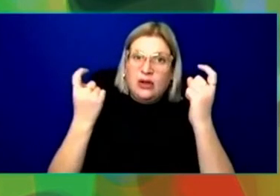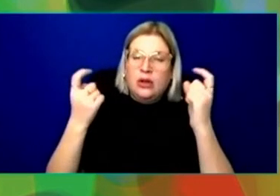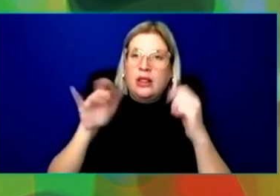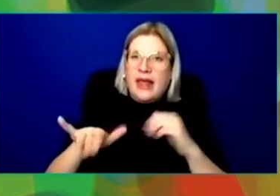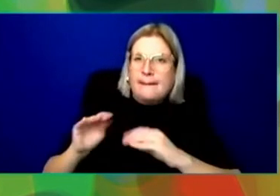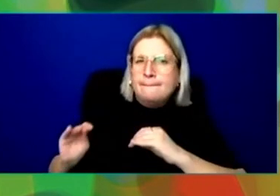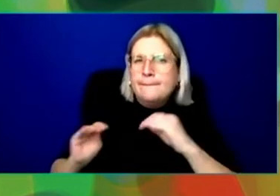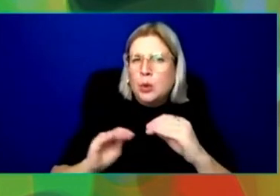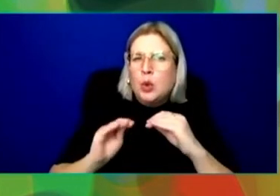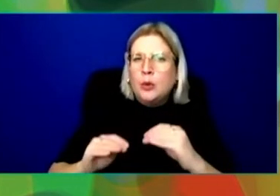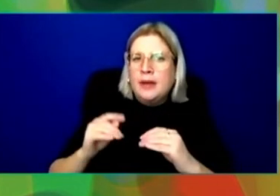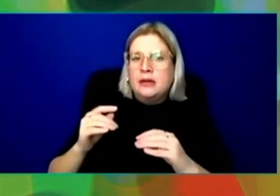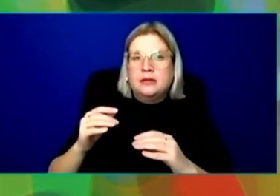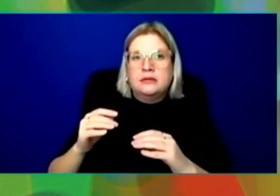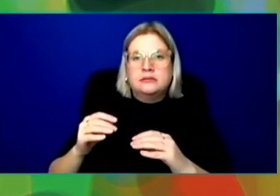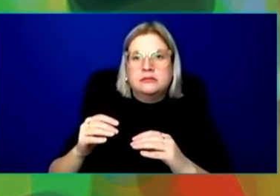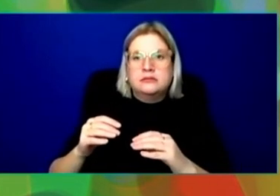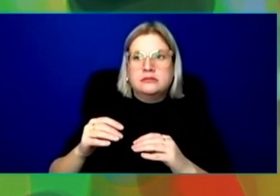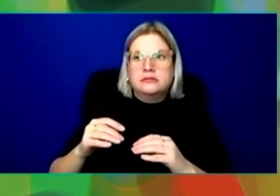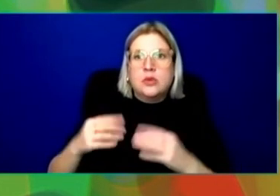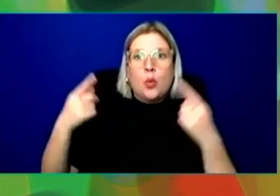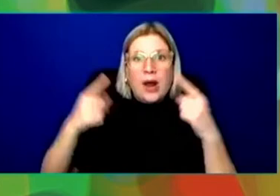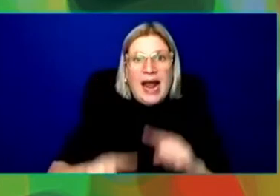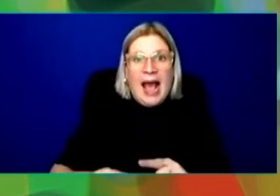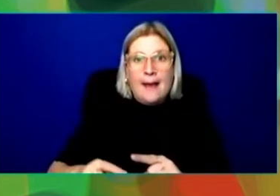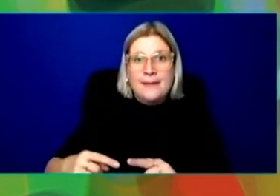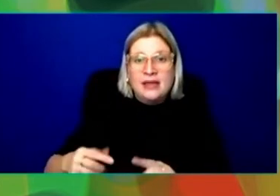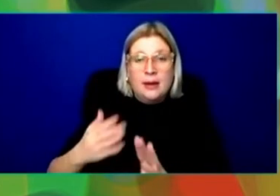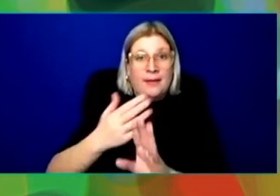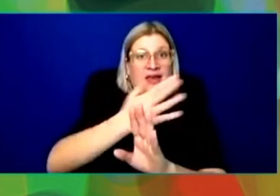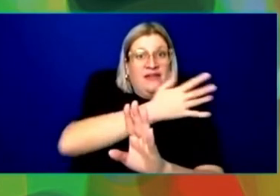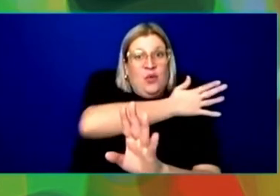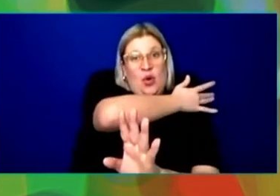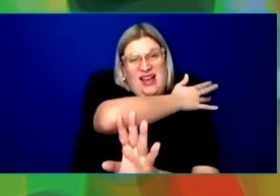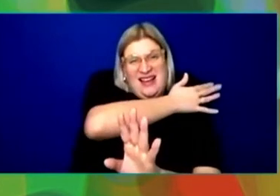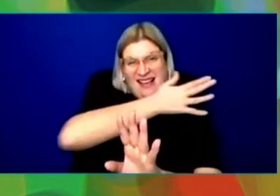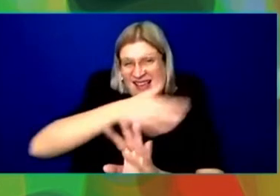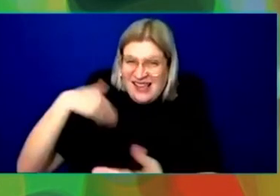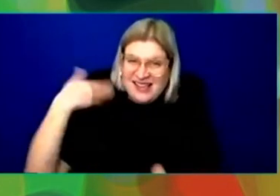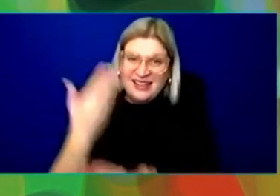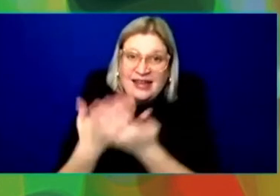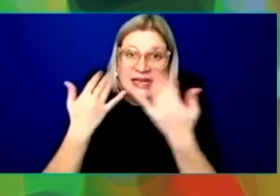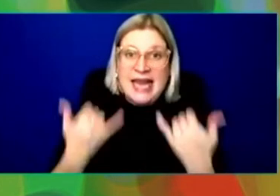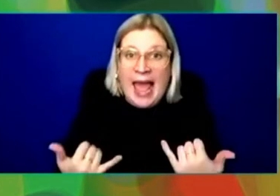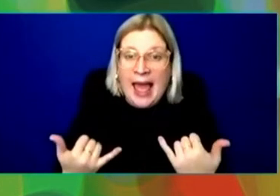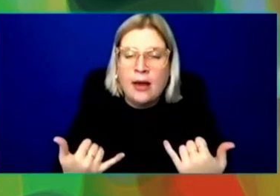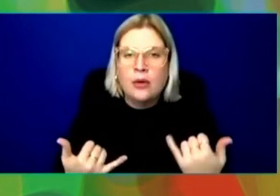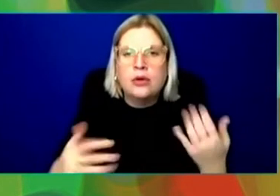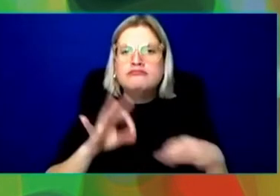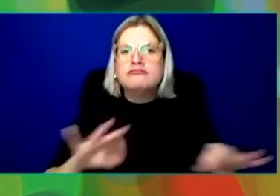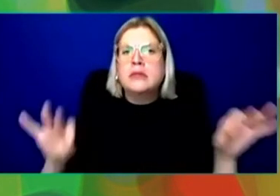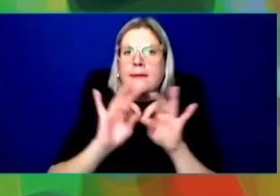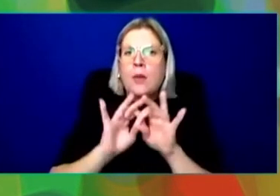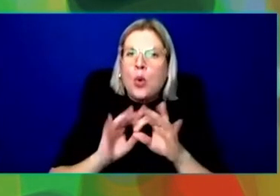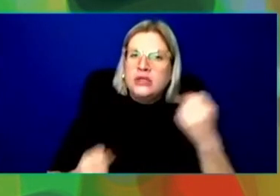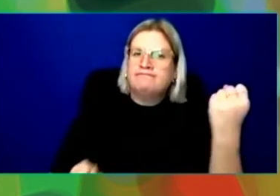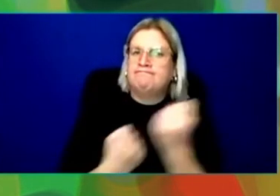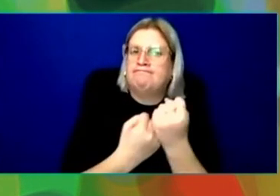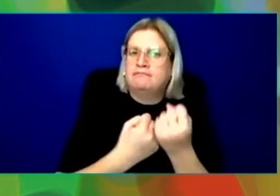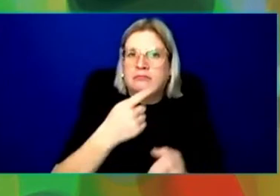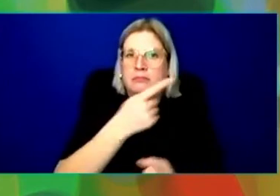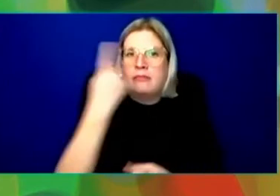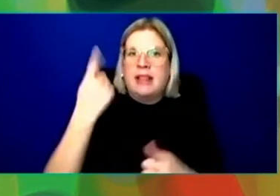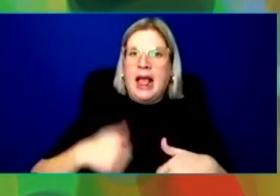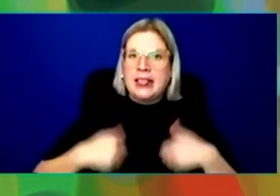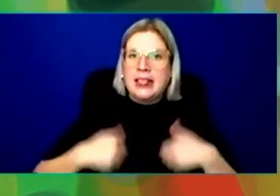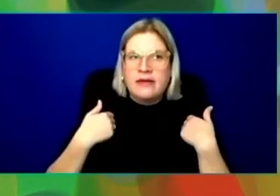that preceded it and the movements that will follow it. It's ultimately also about the importance of affirming Black life. And we are increasingly